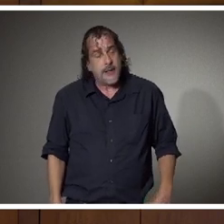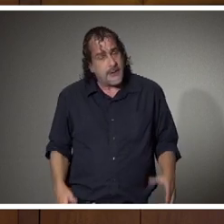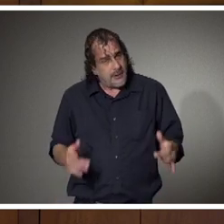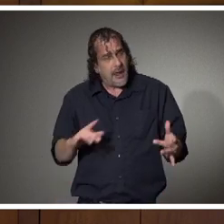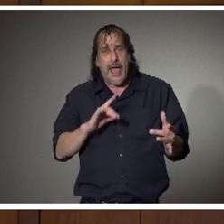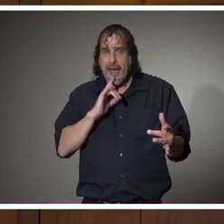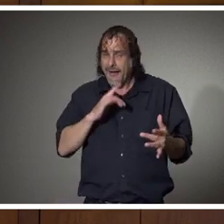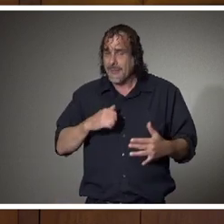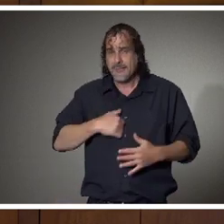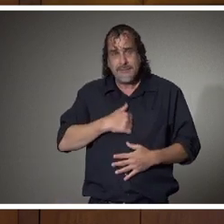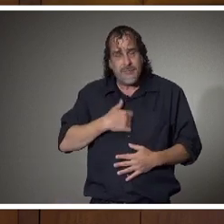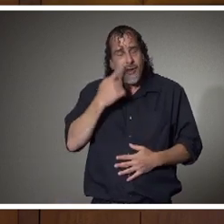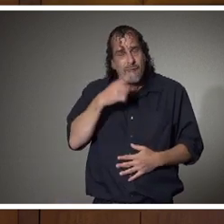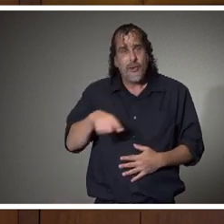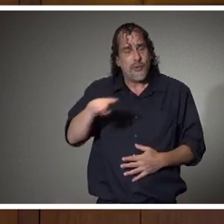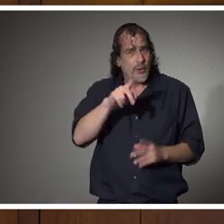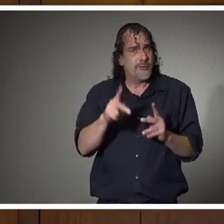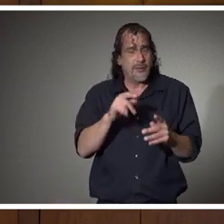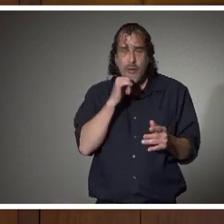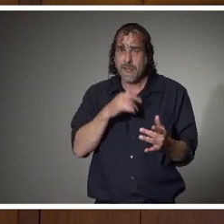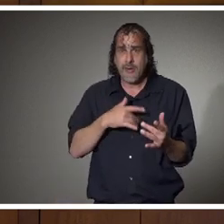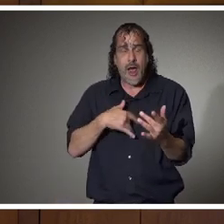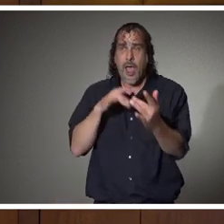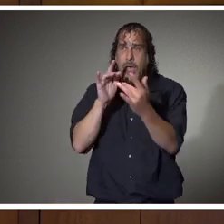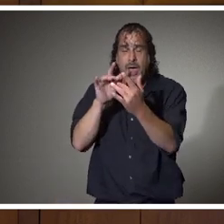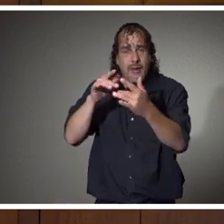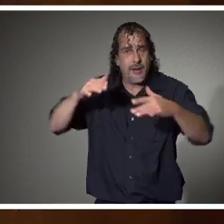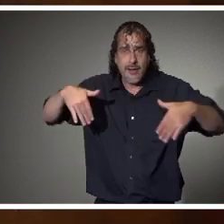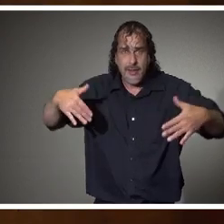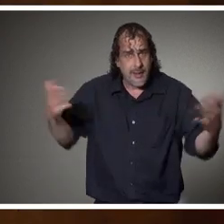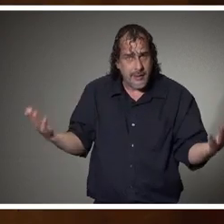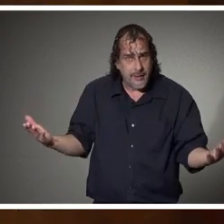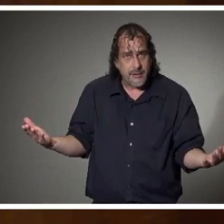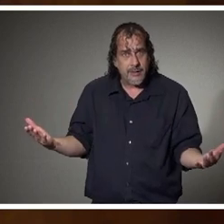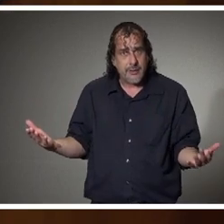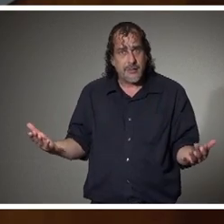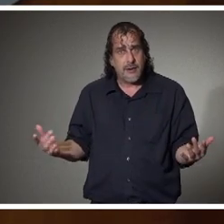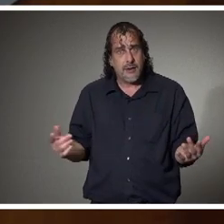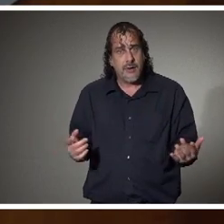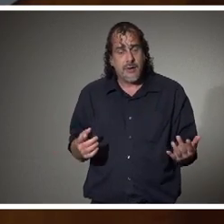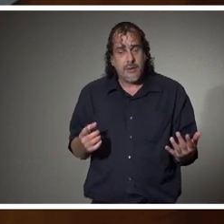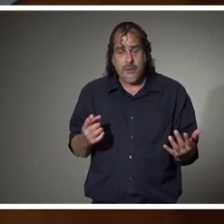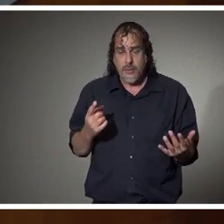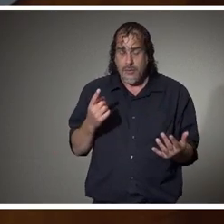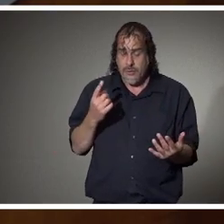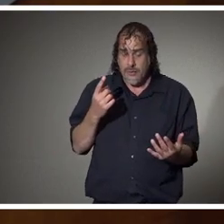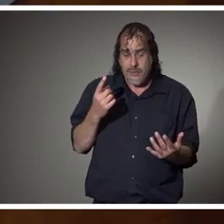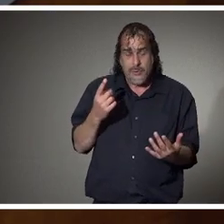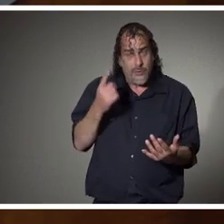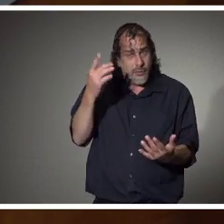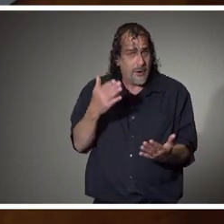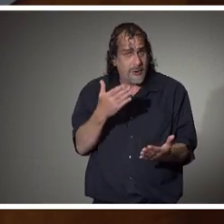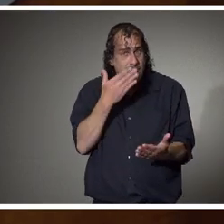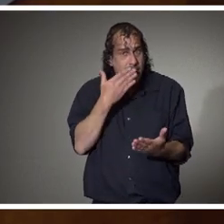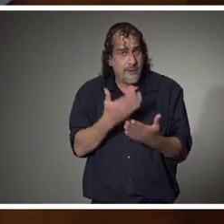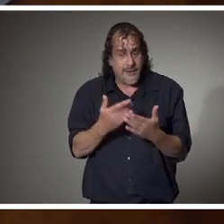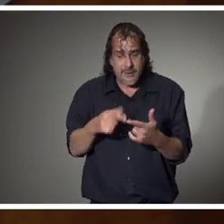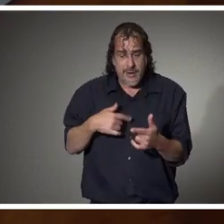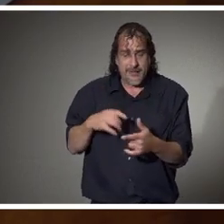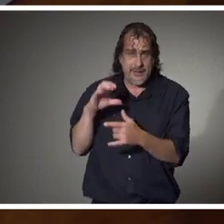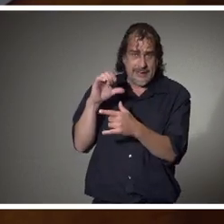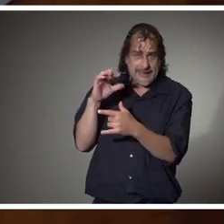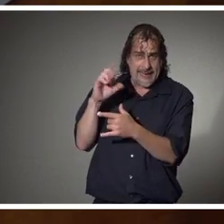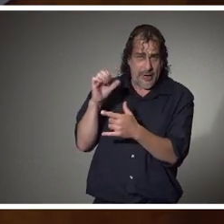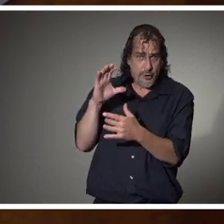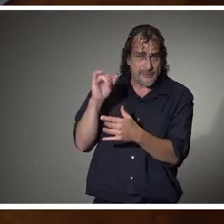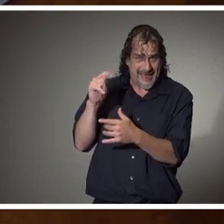individuals that have not yet gotten through. One of the great things about the Federal CARES Act is that